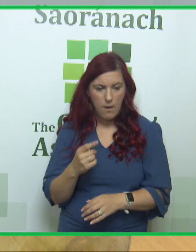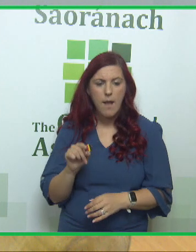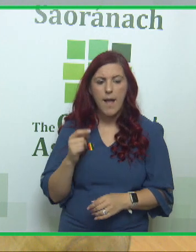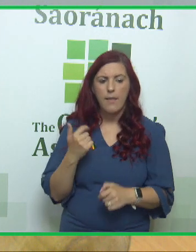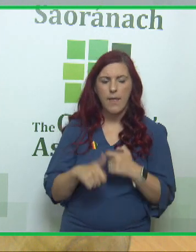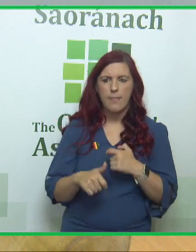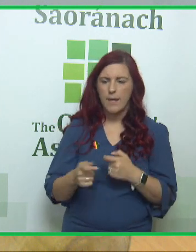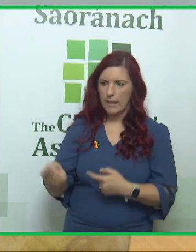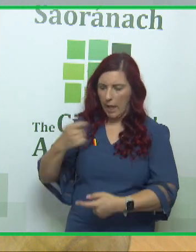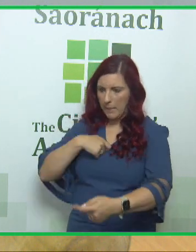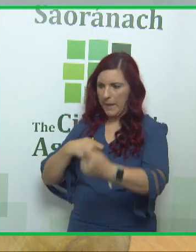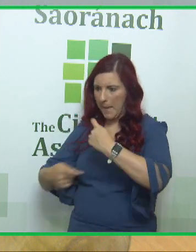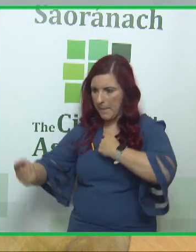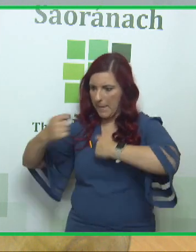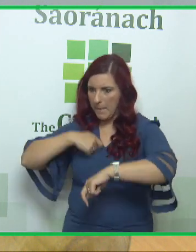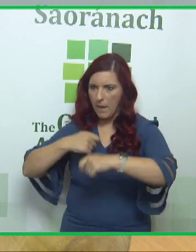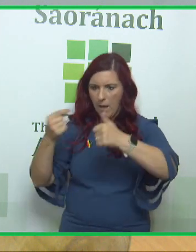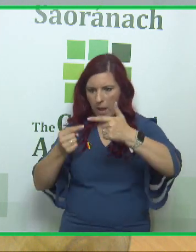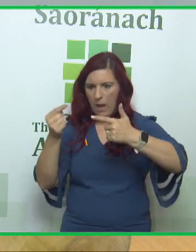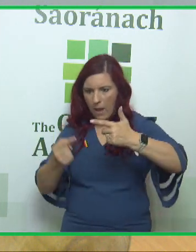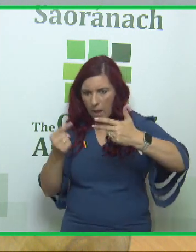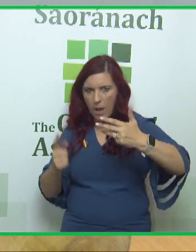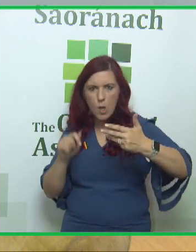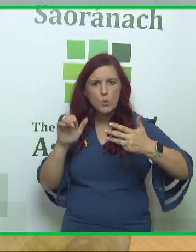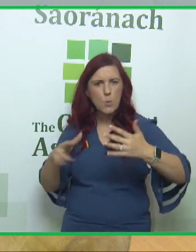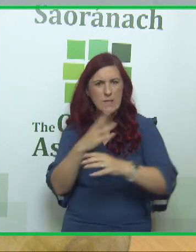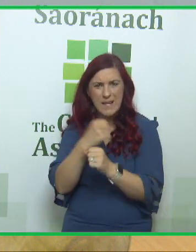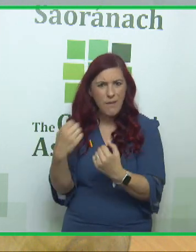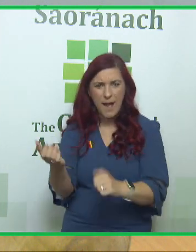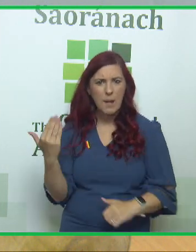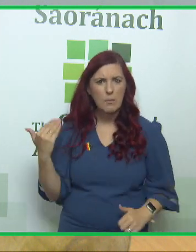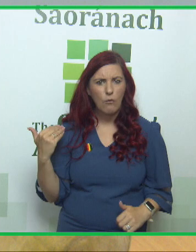me tools that I never had before. It gave me